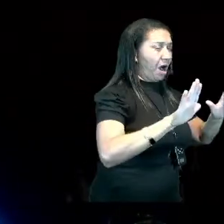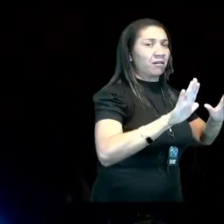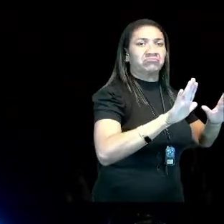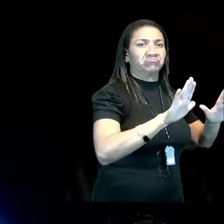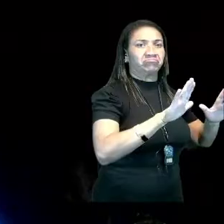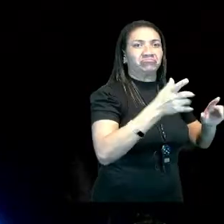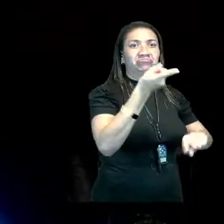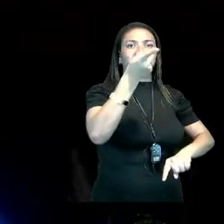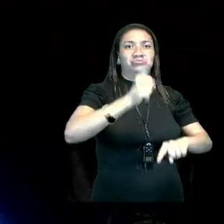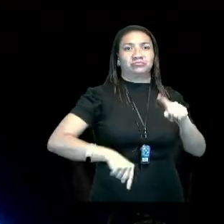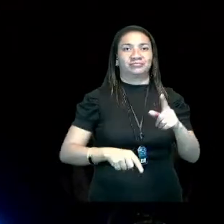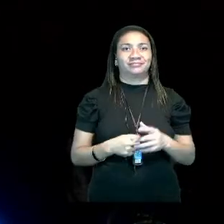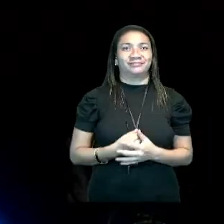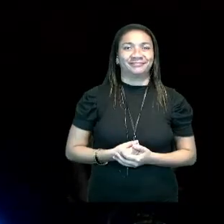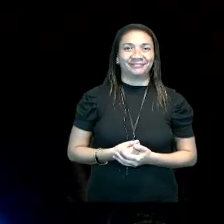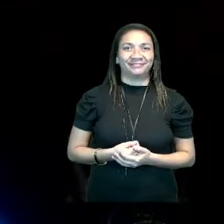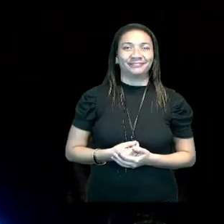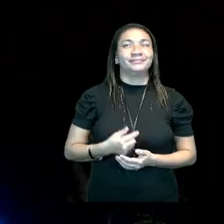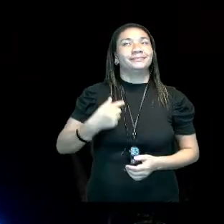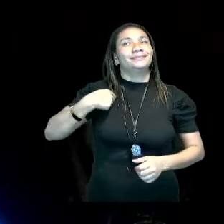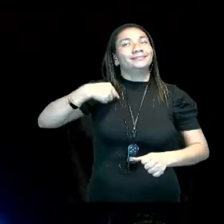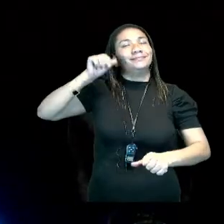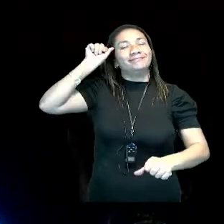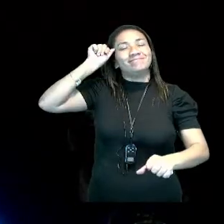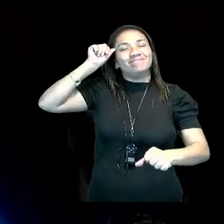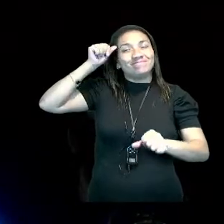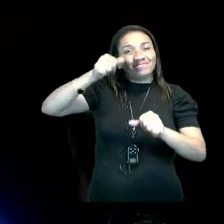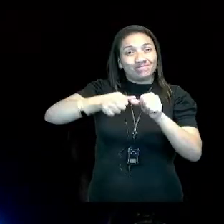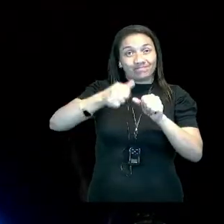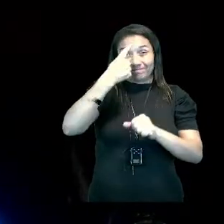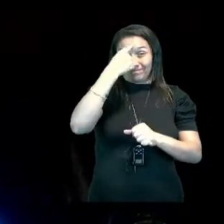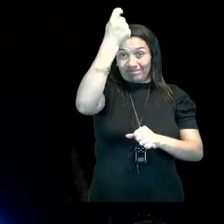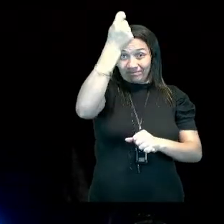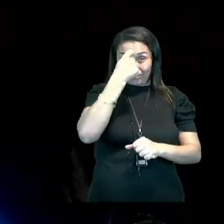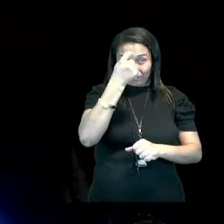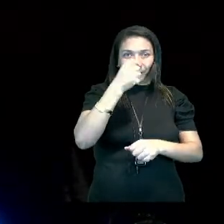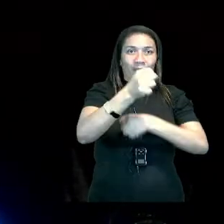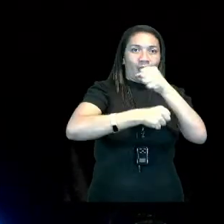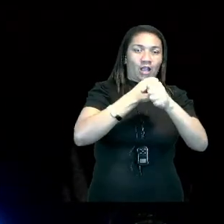that everything I've been able to do since 1972